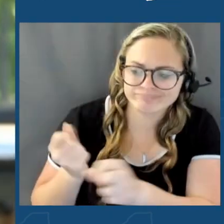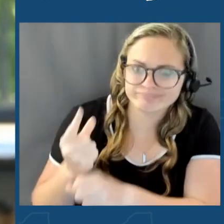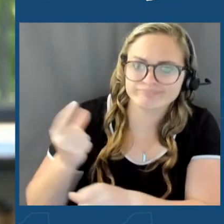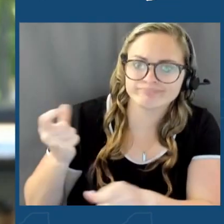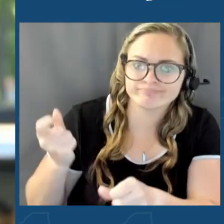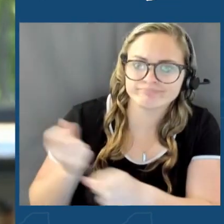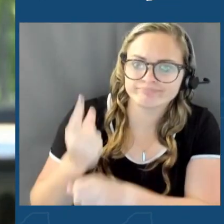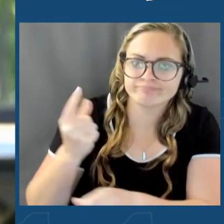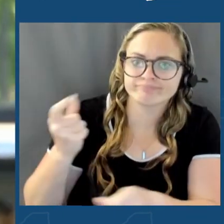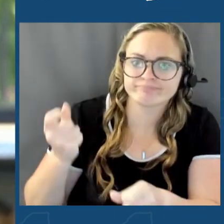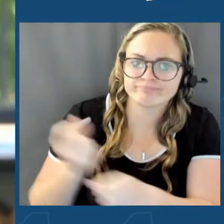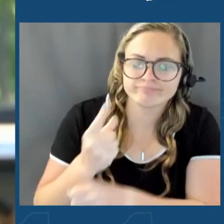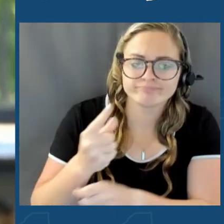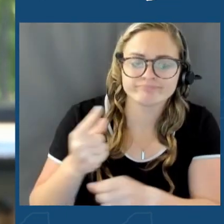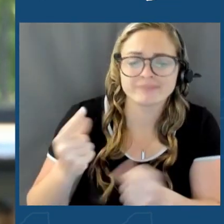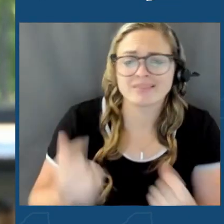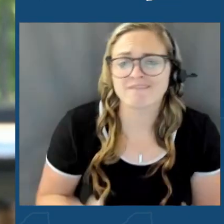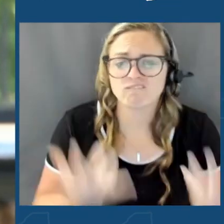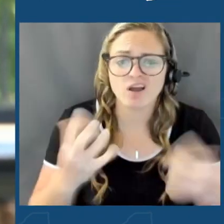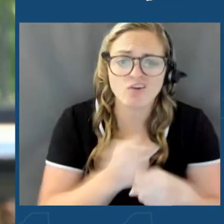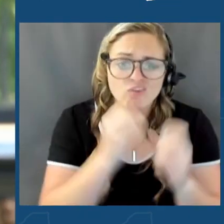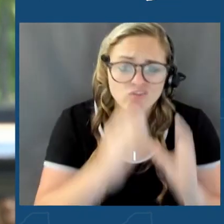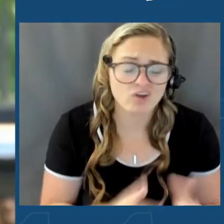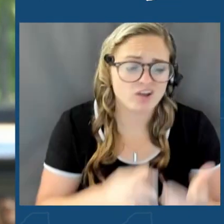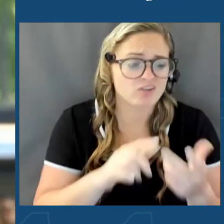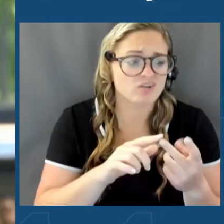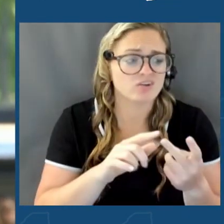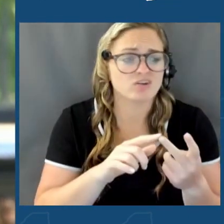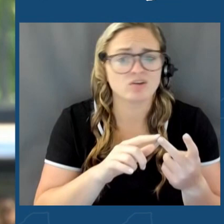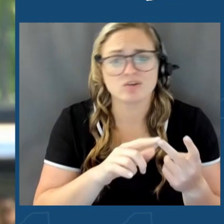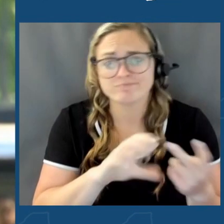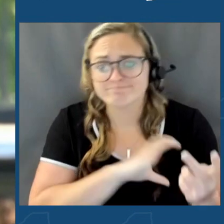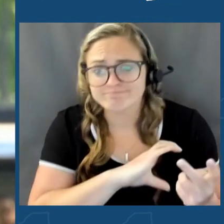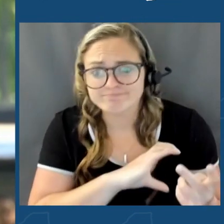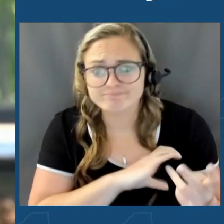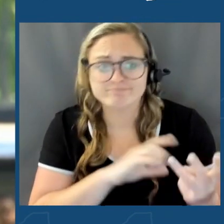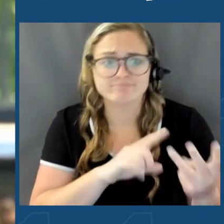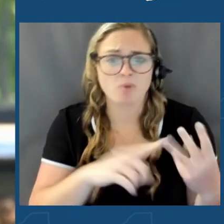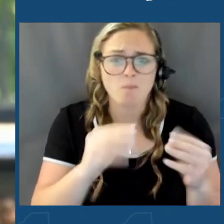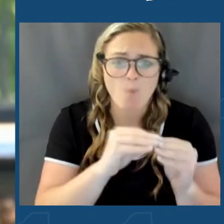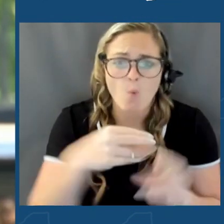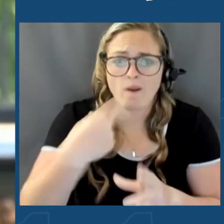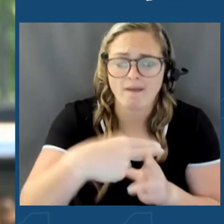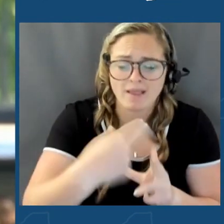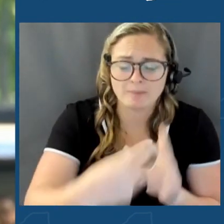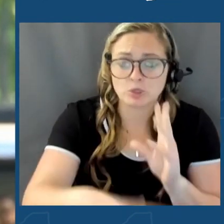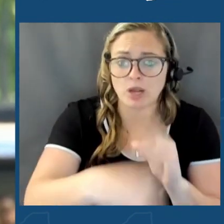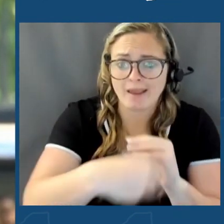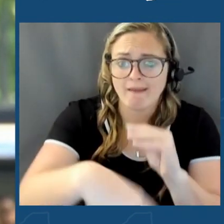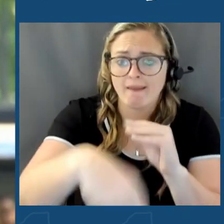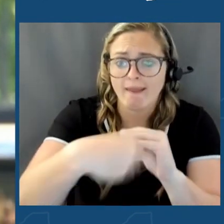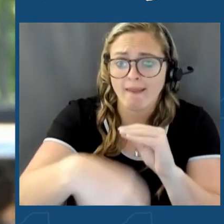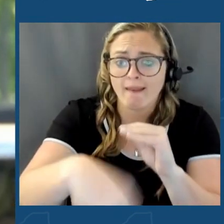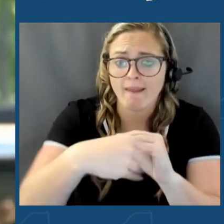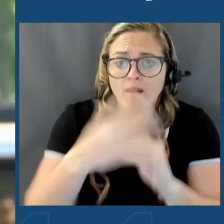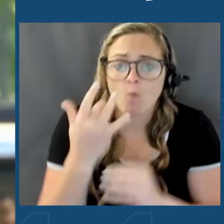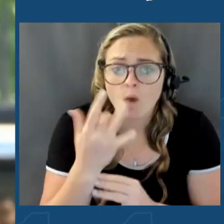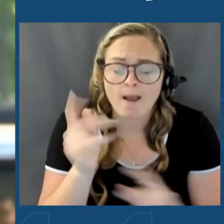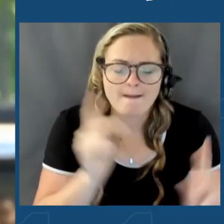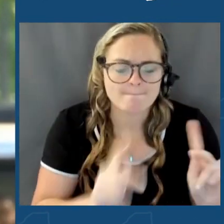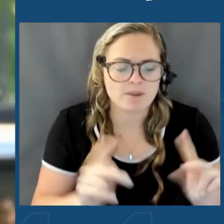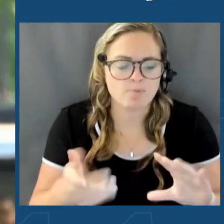the firefighters and police officers memorial in Albany, more names are added from 9/11 because people succumb to